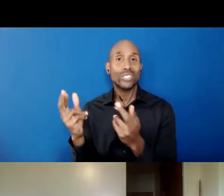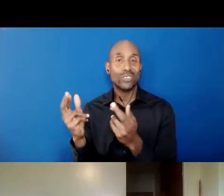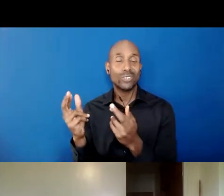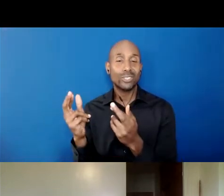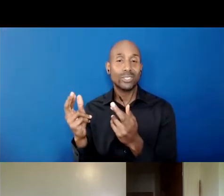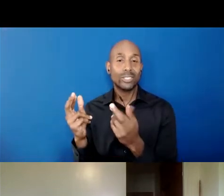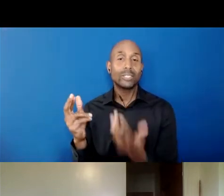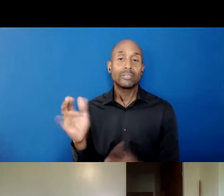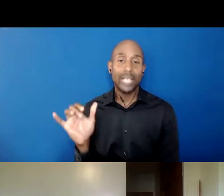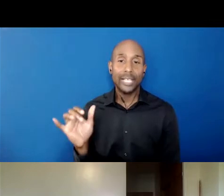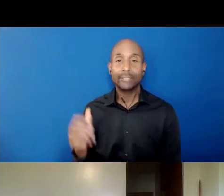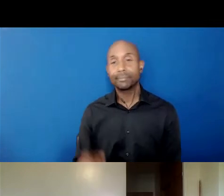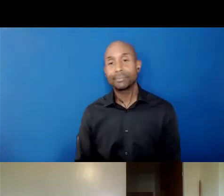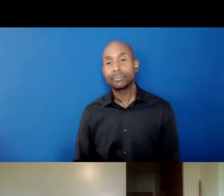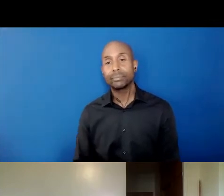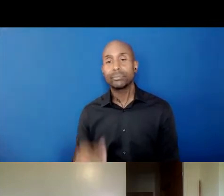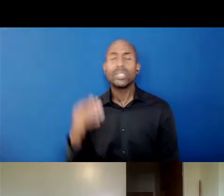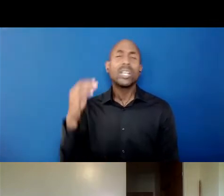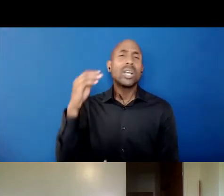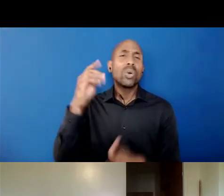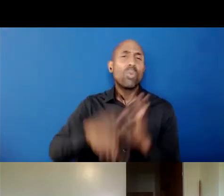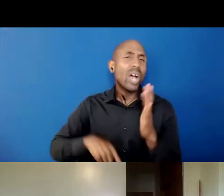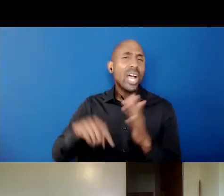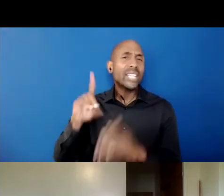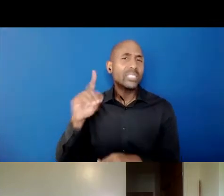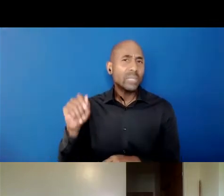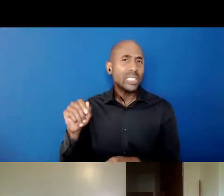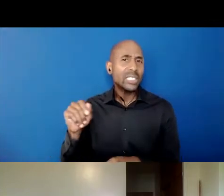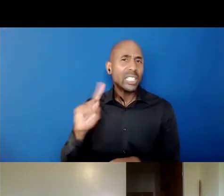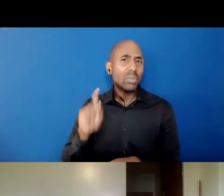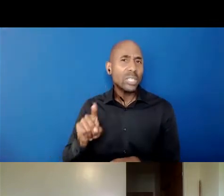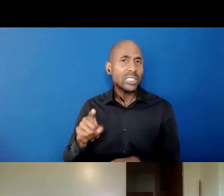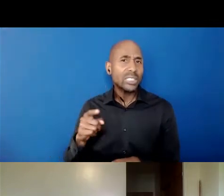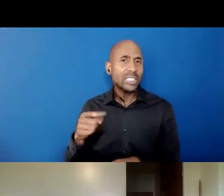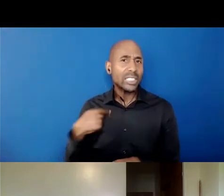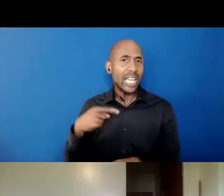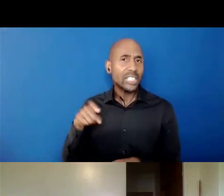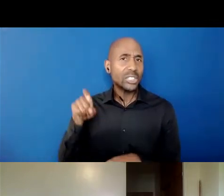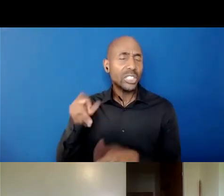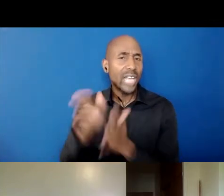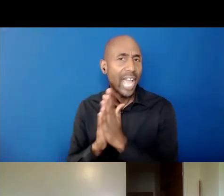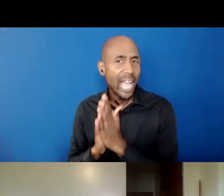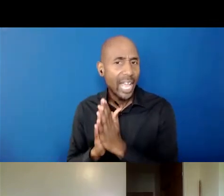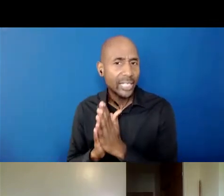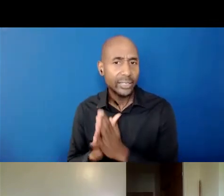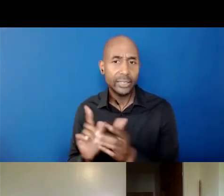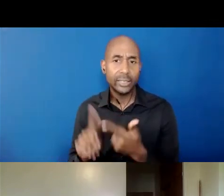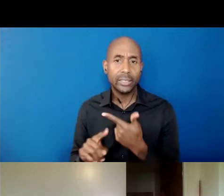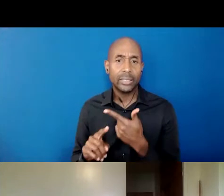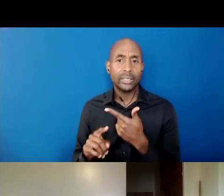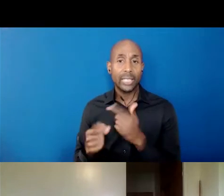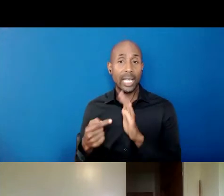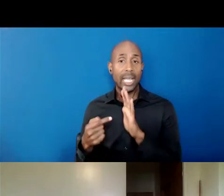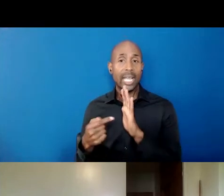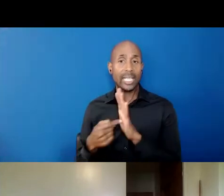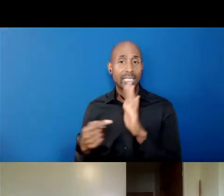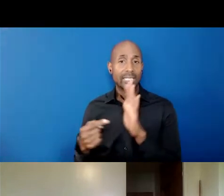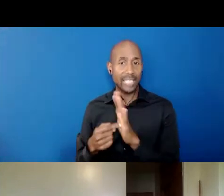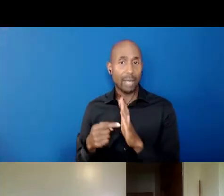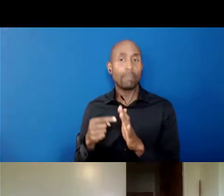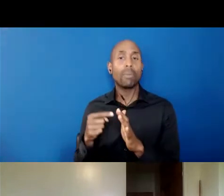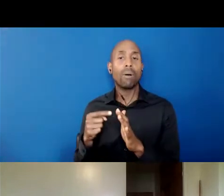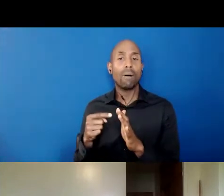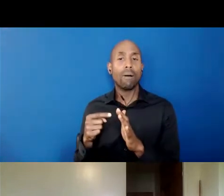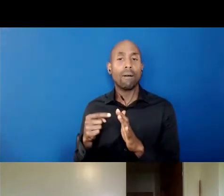disability questions to ask, sample accommodation forms. I think during the first session of